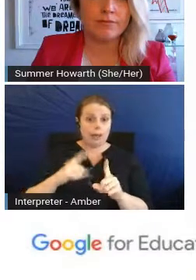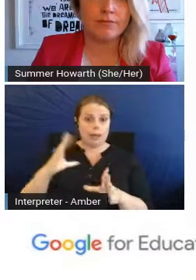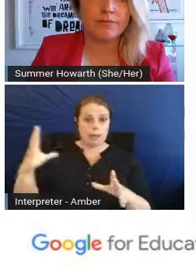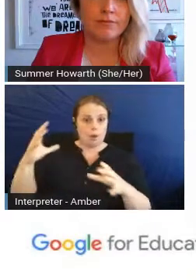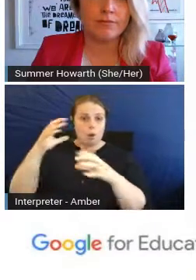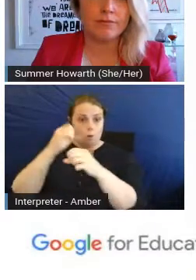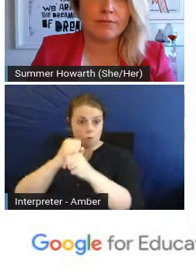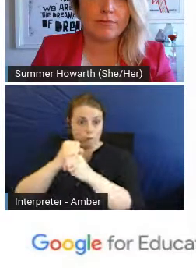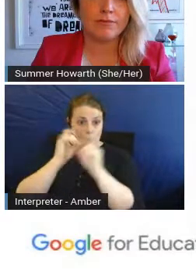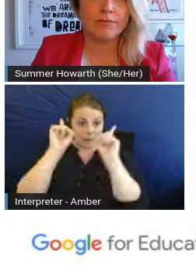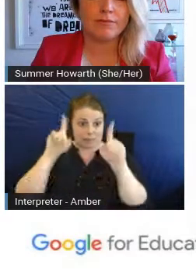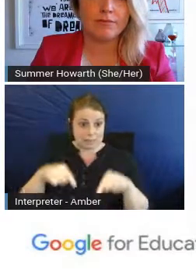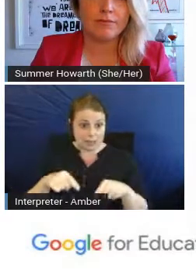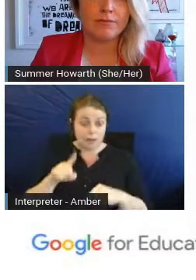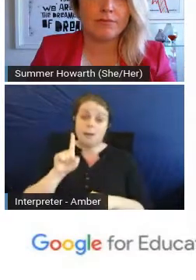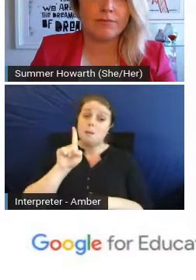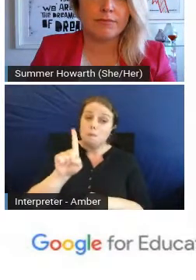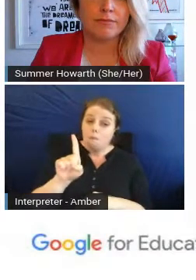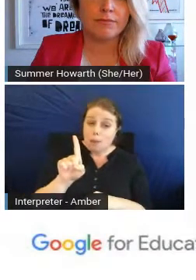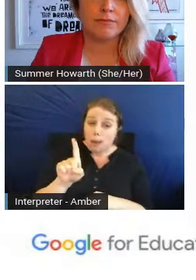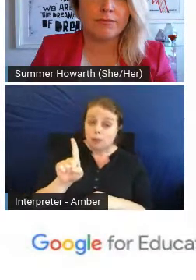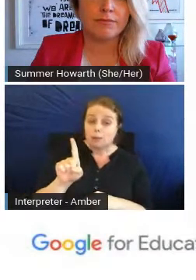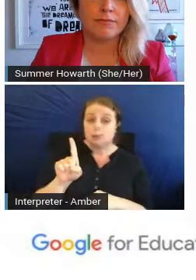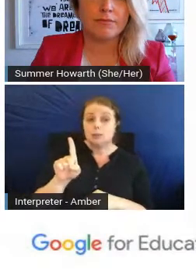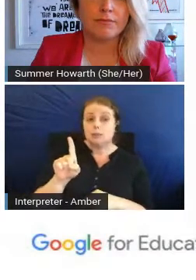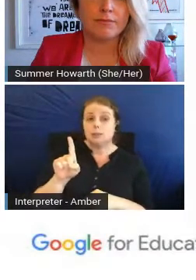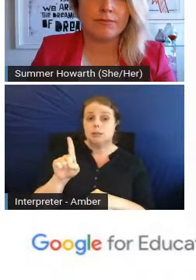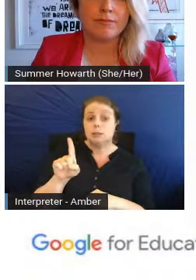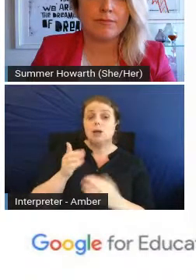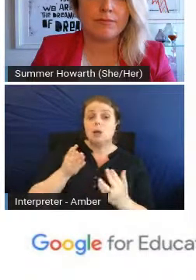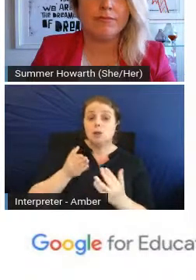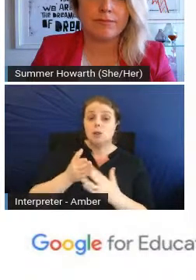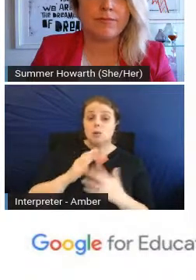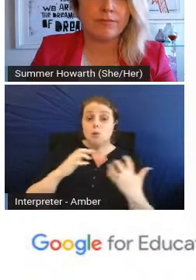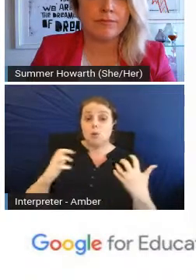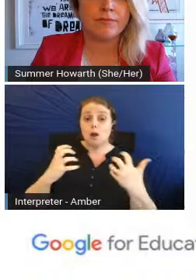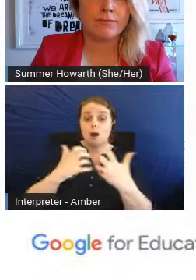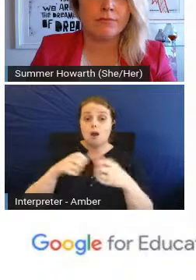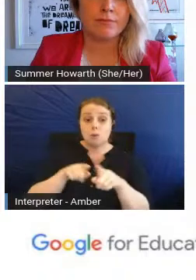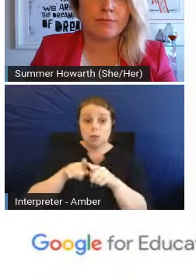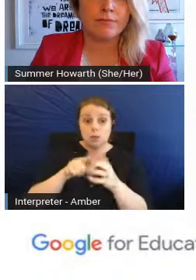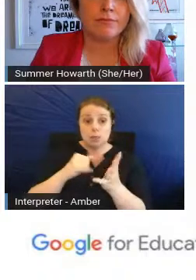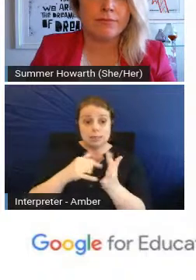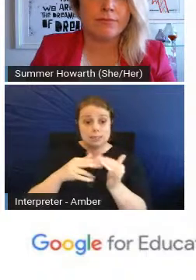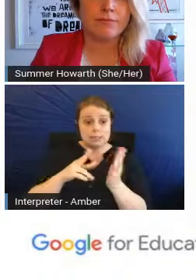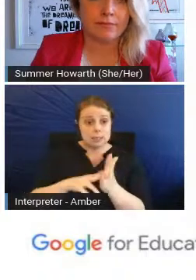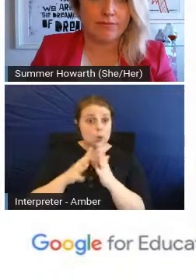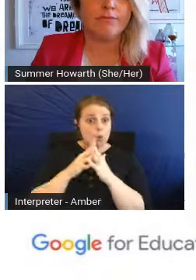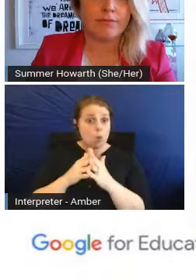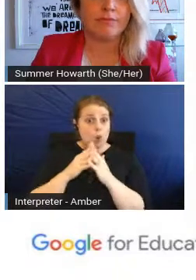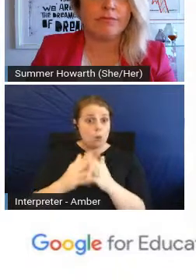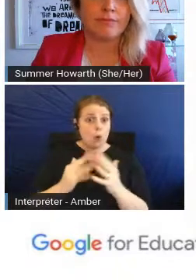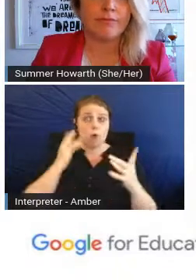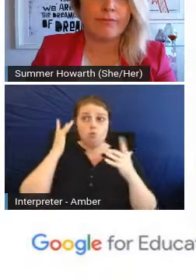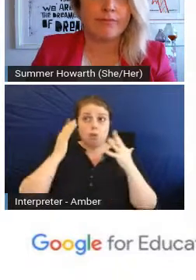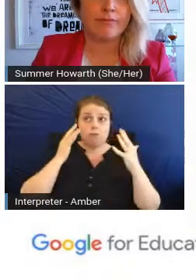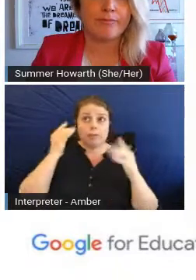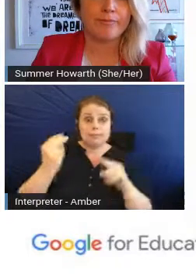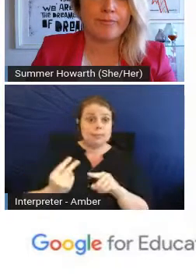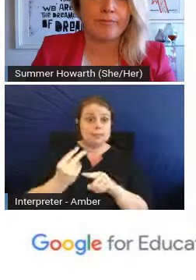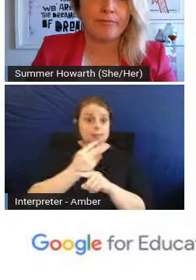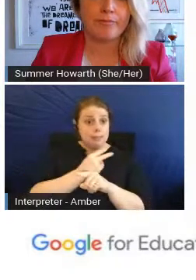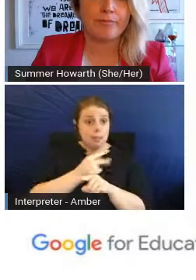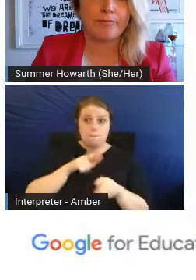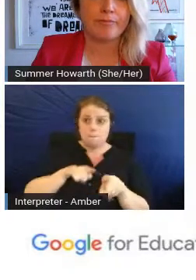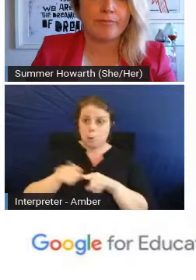argue that I would be reflecting during a hybrid learning session as much as possible, and definitely not just at the end